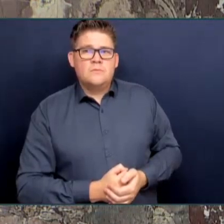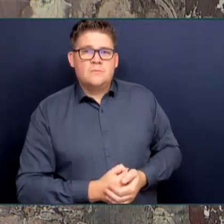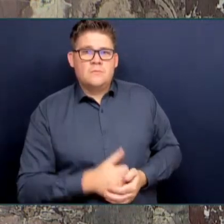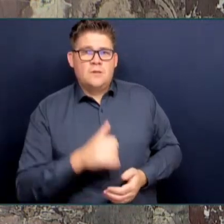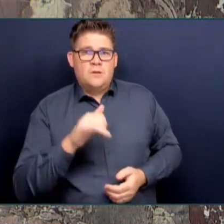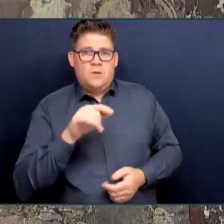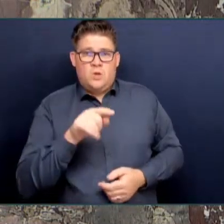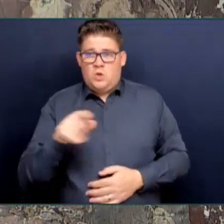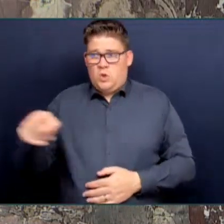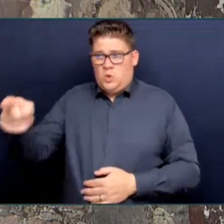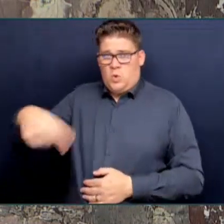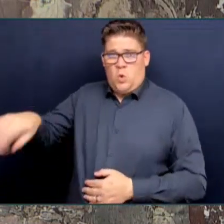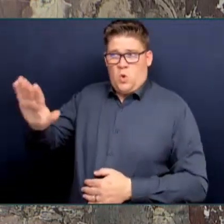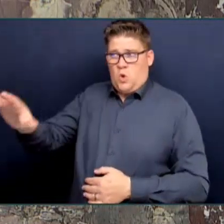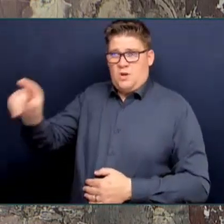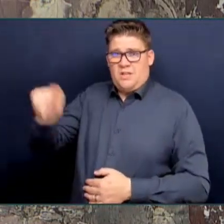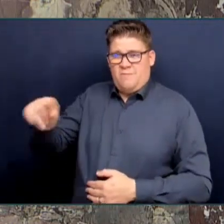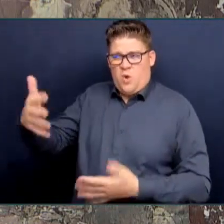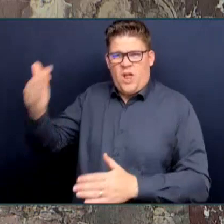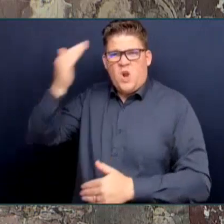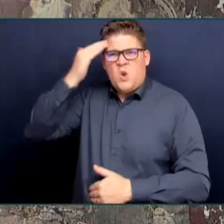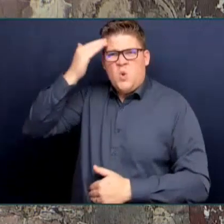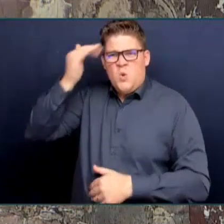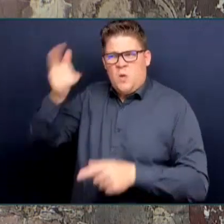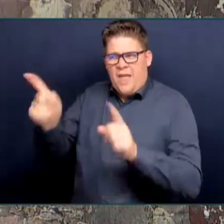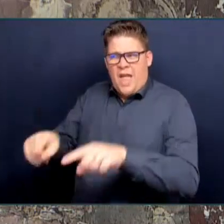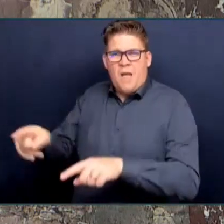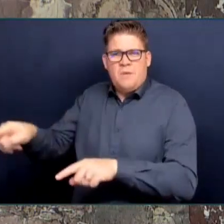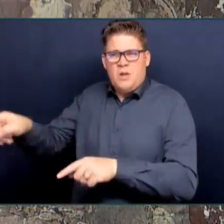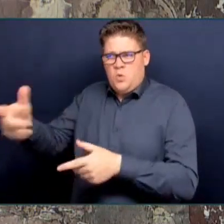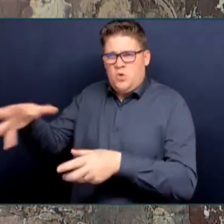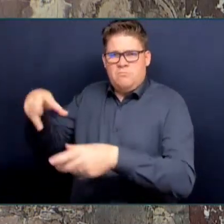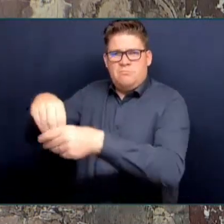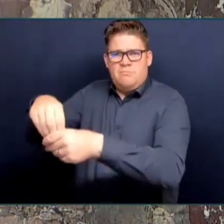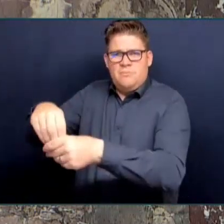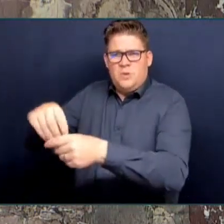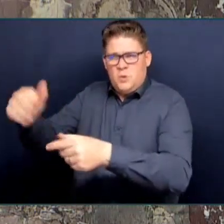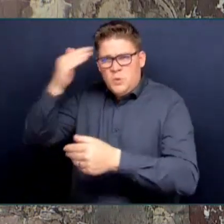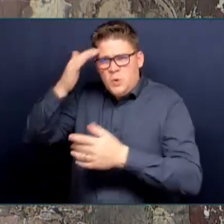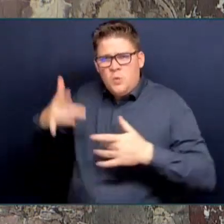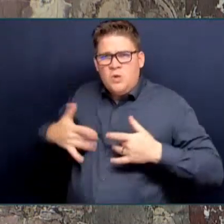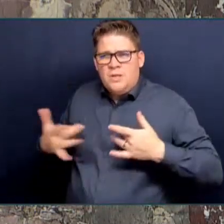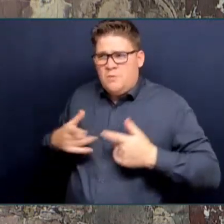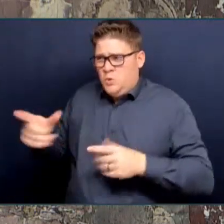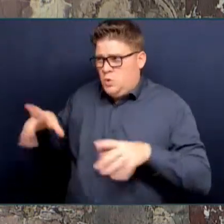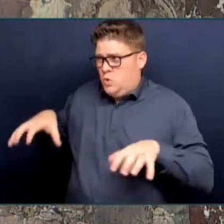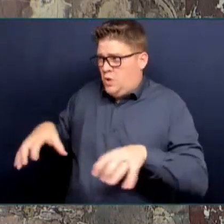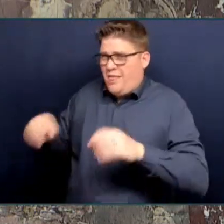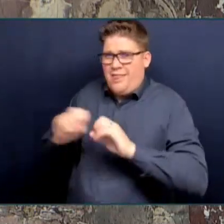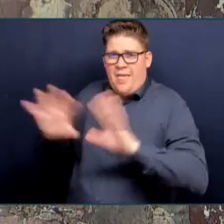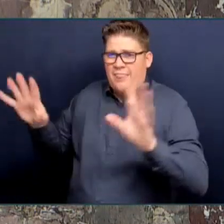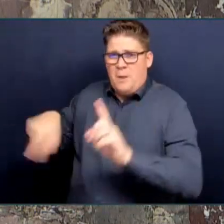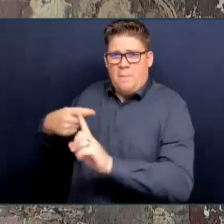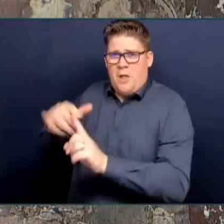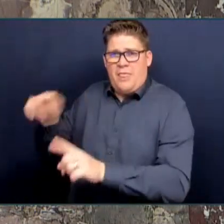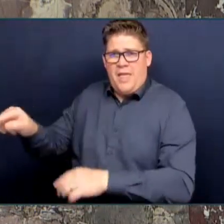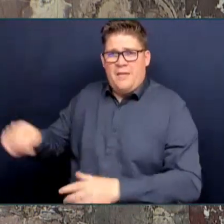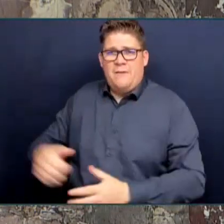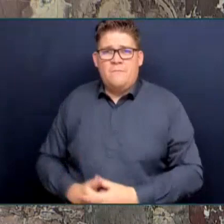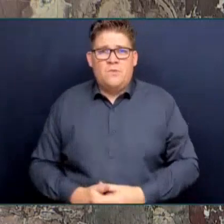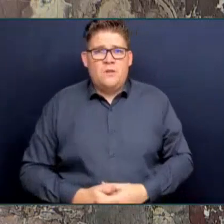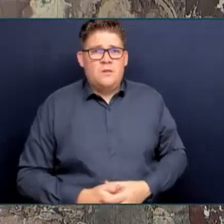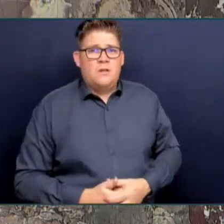Taking the role of Premier is a serious business, and protecting British Columbians is a serious business for me. That is